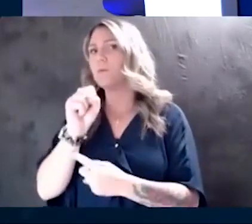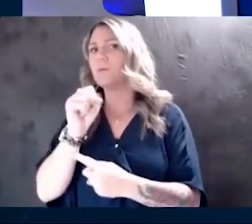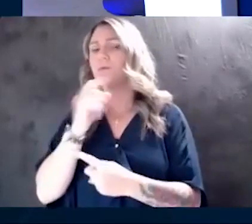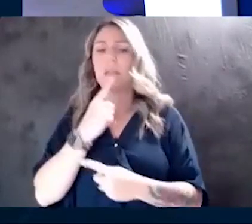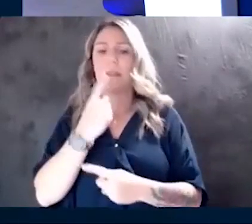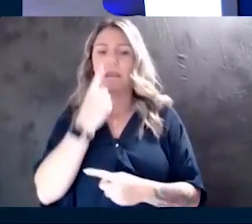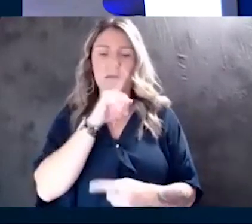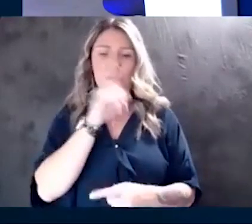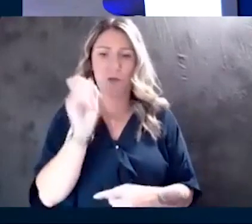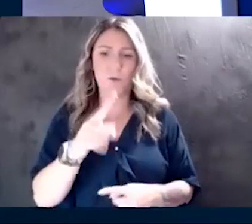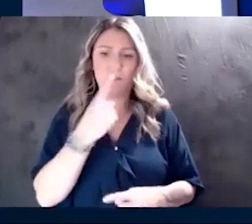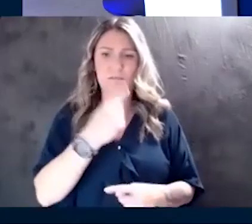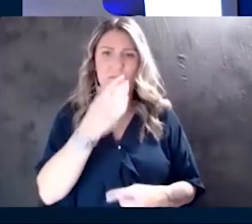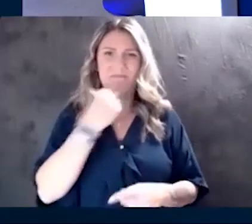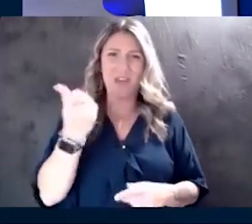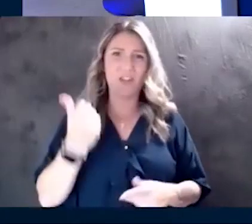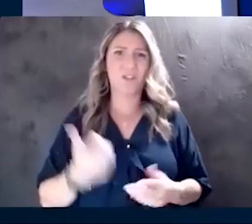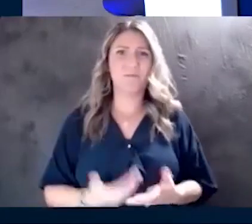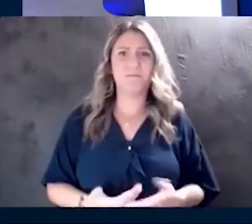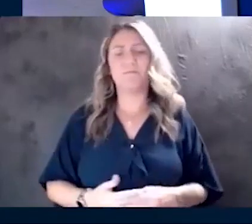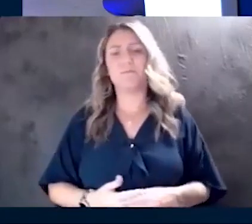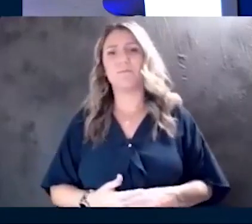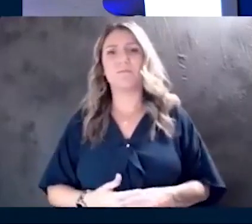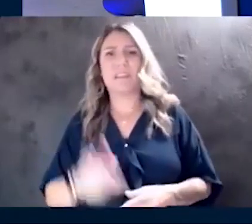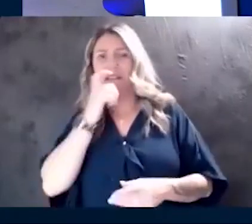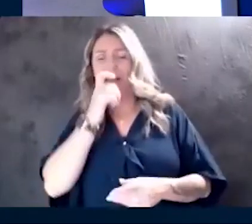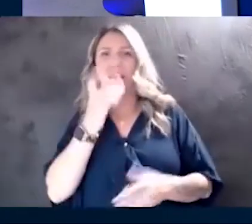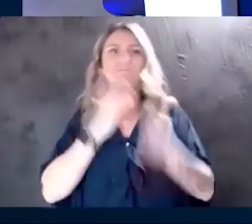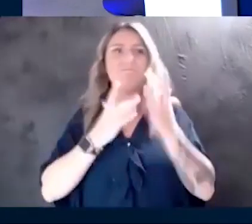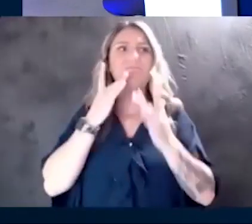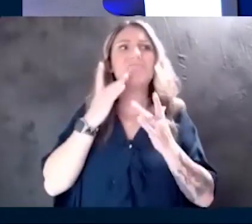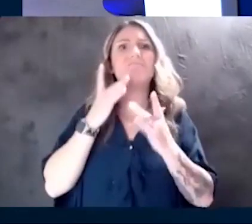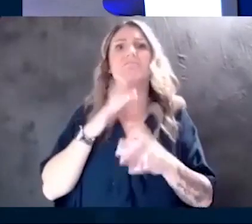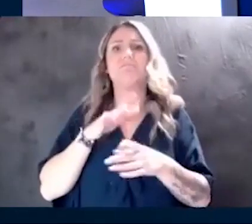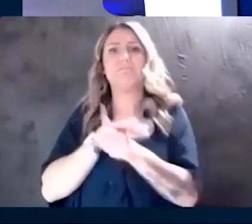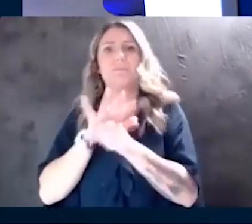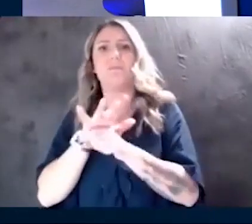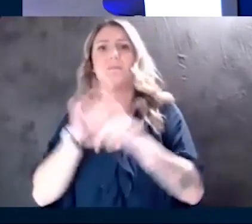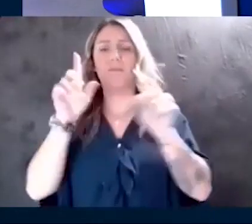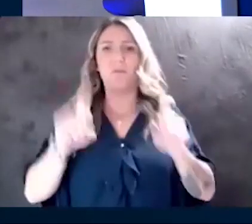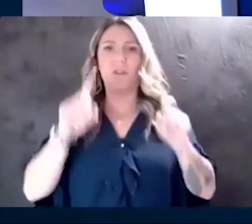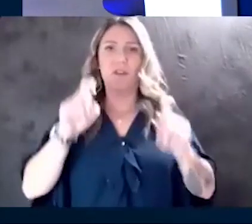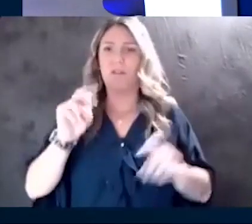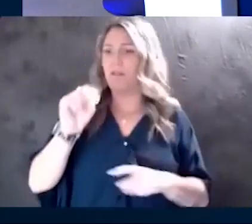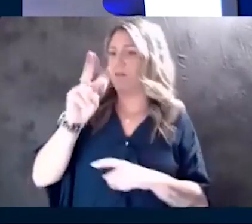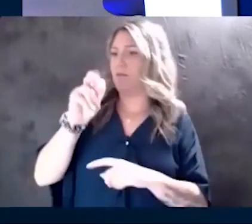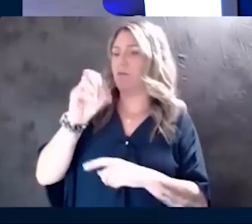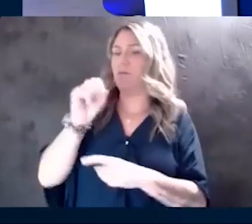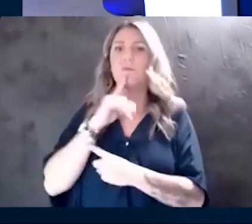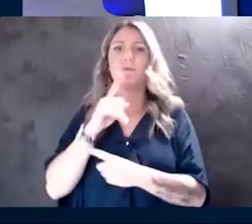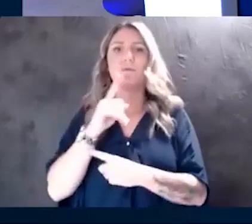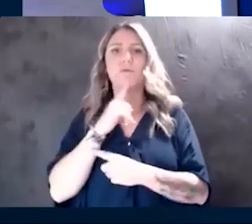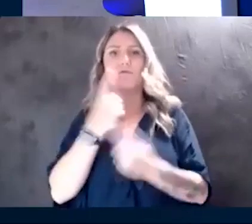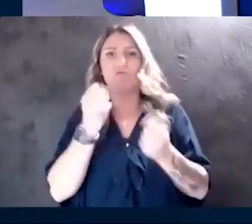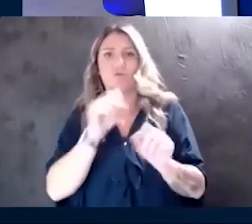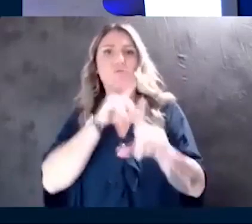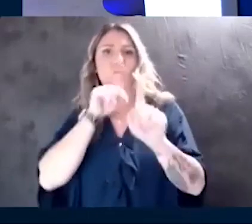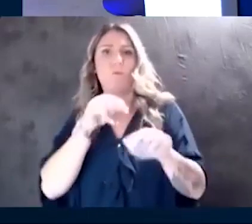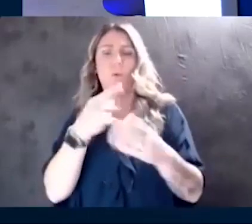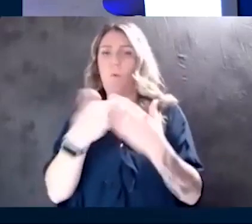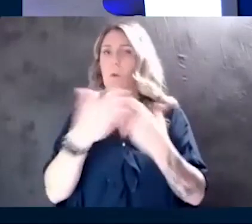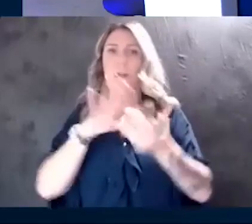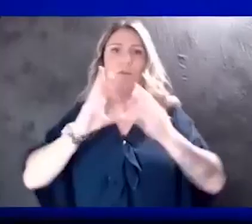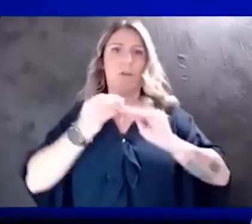be better is there a lack of testing? Because I think the news agencies do a pretty good job of trying to report whatever numbers are out there.